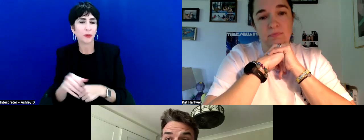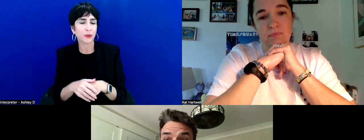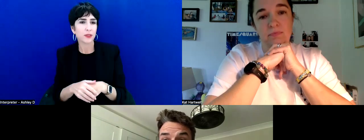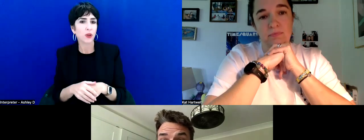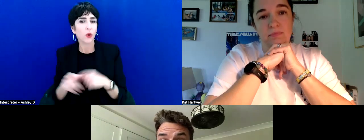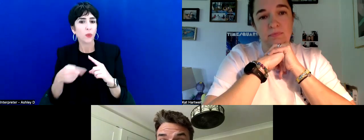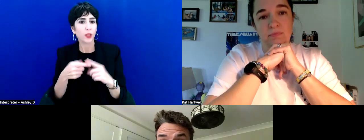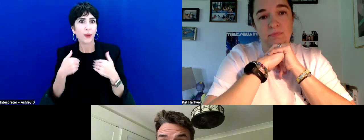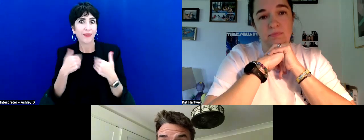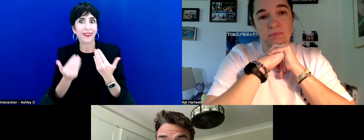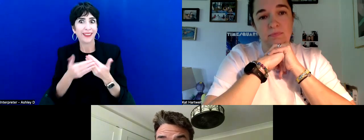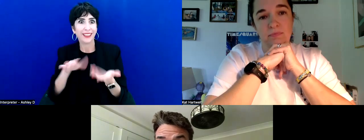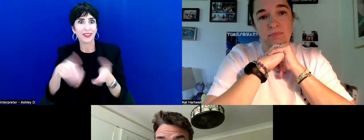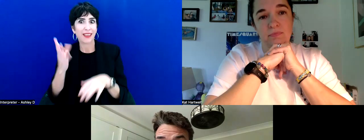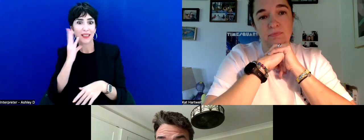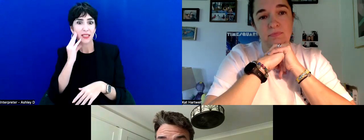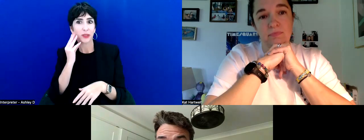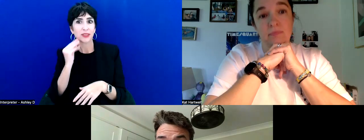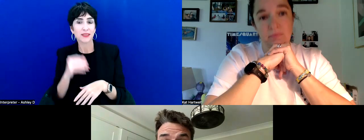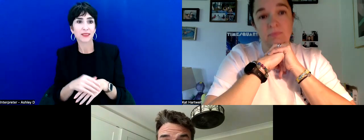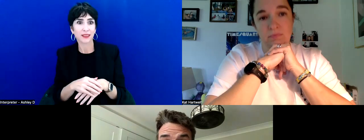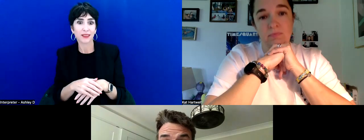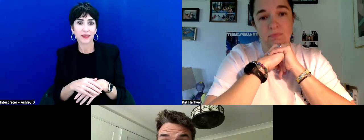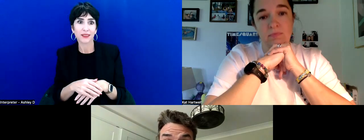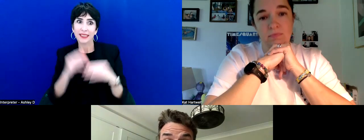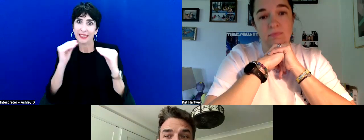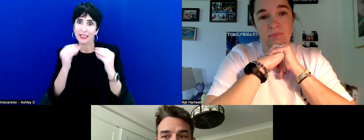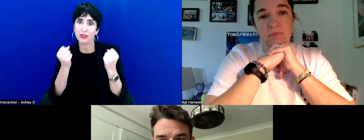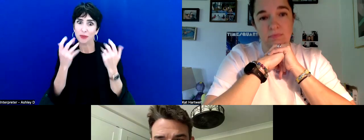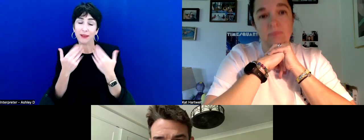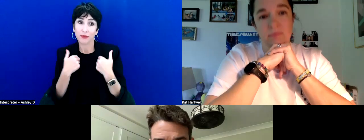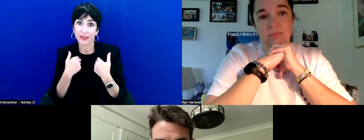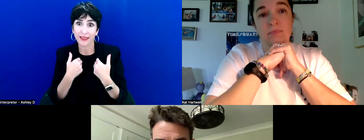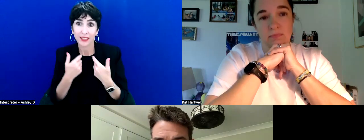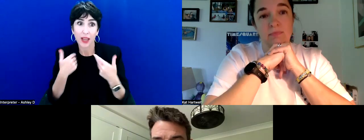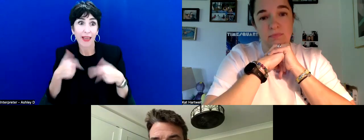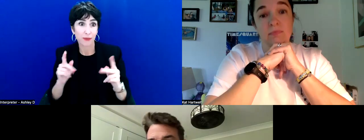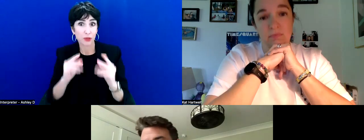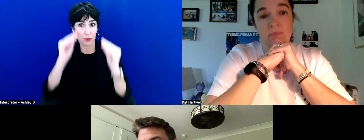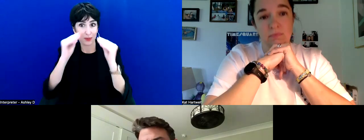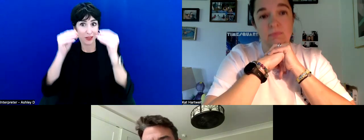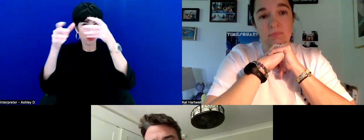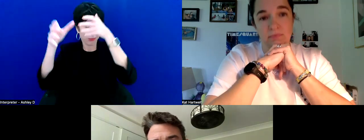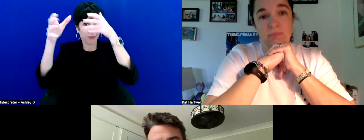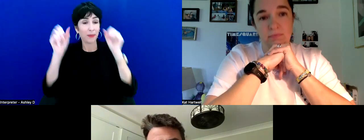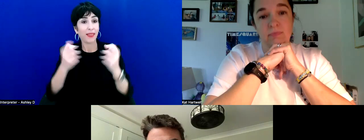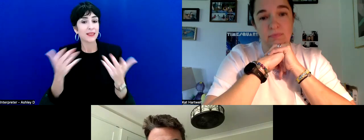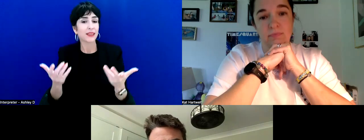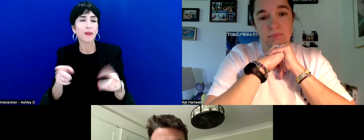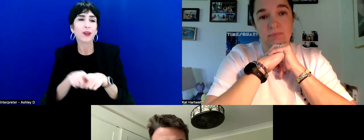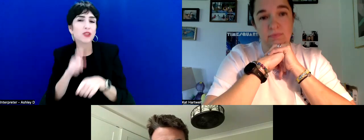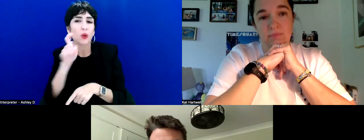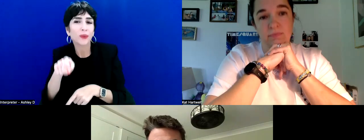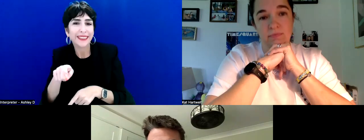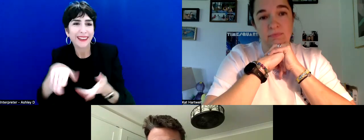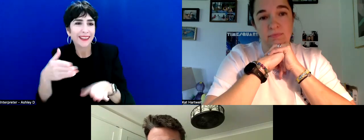have a near-death experience, it teaches you a lot. It has the opportunity to teach you a lot. And you also don't need that experience